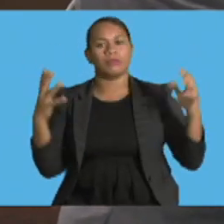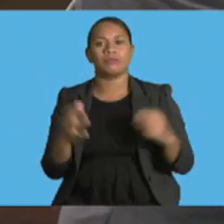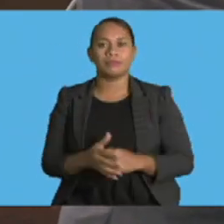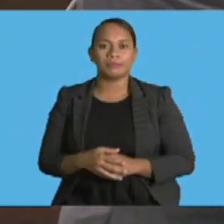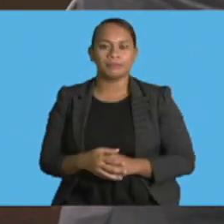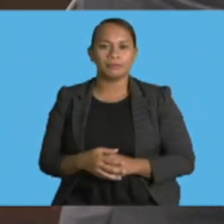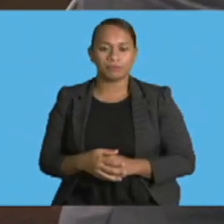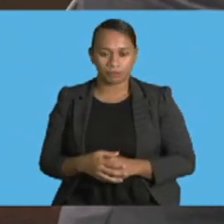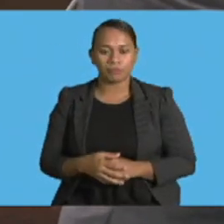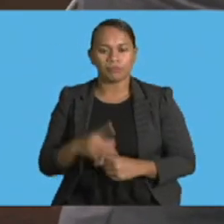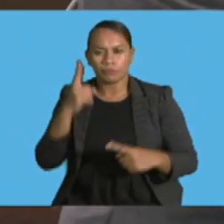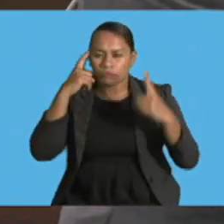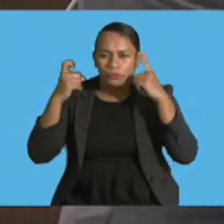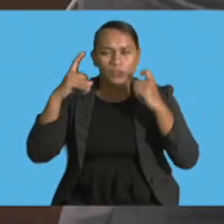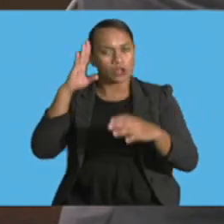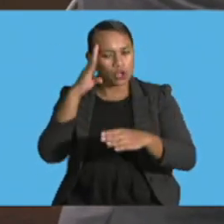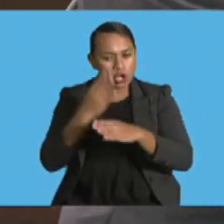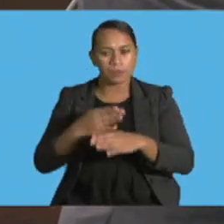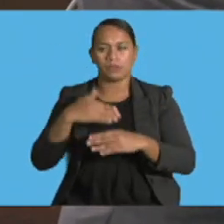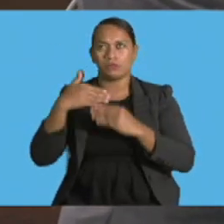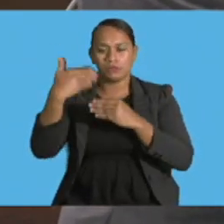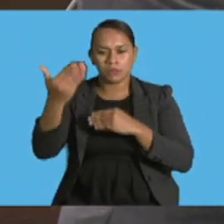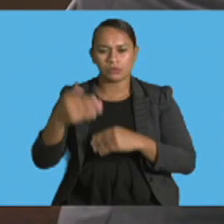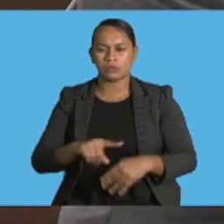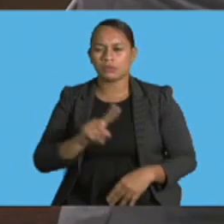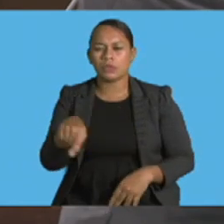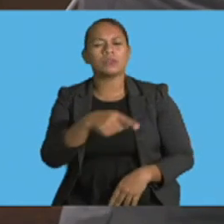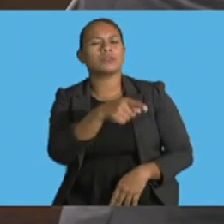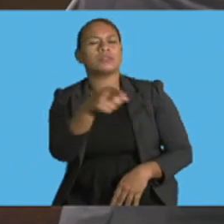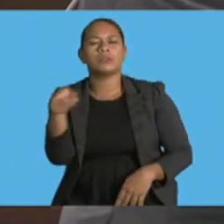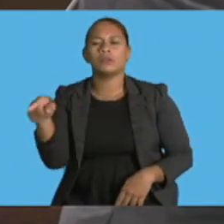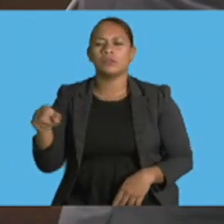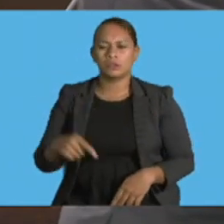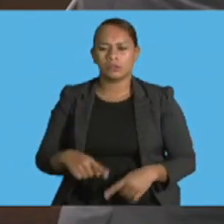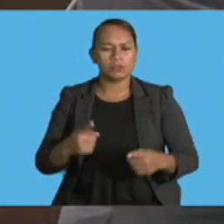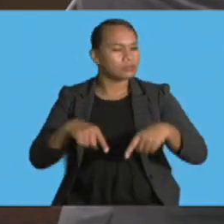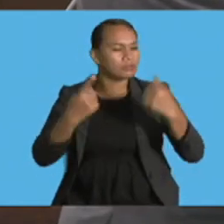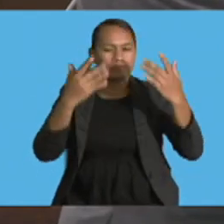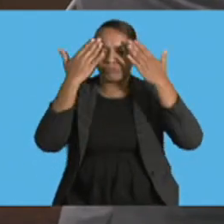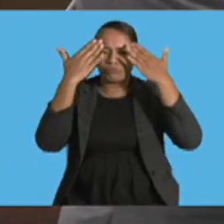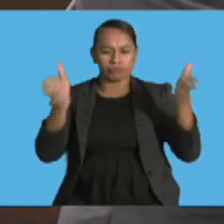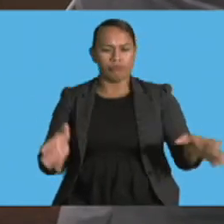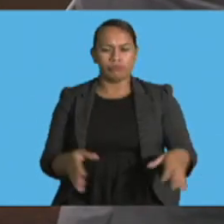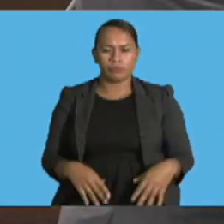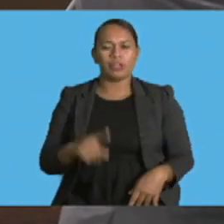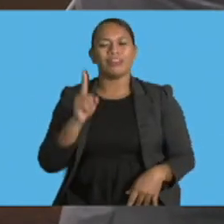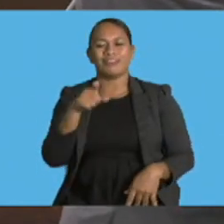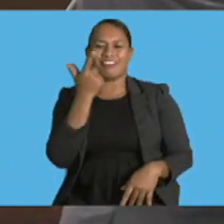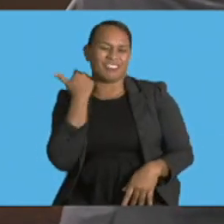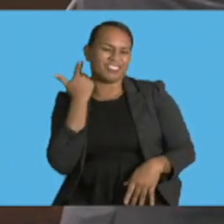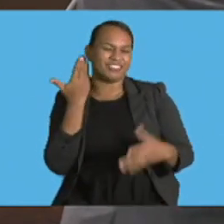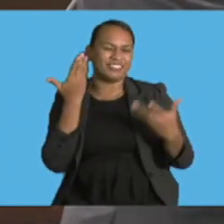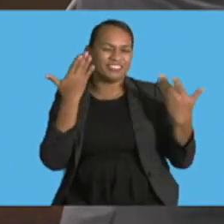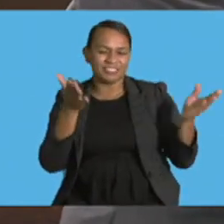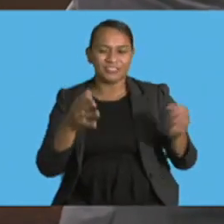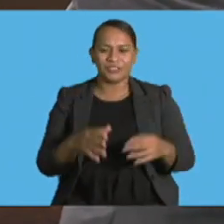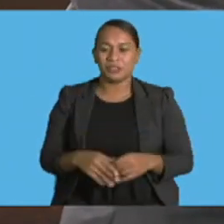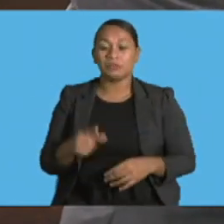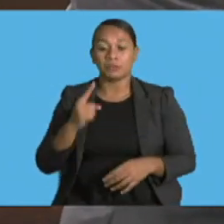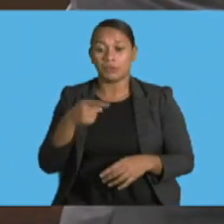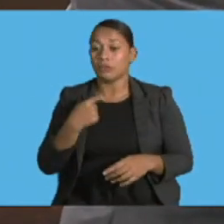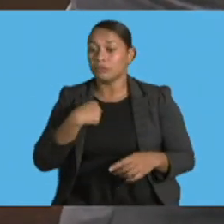that we have and which the opposition lacks. The upgrade of our rail system will be complemented by the general